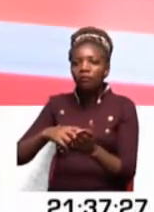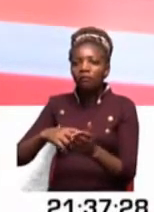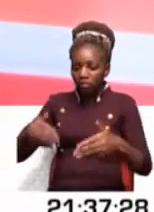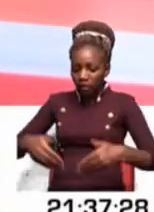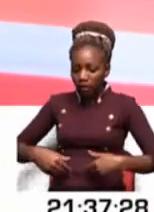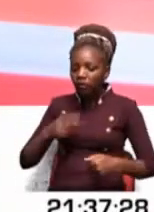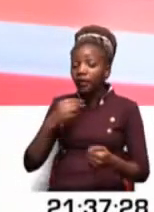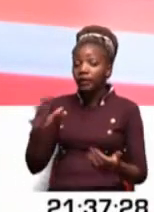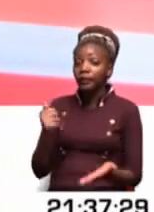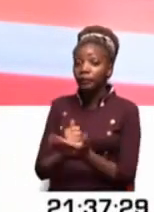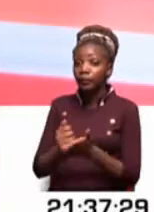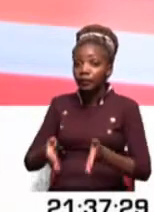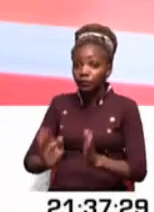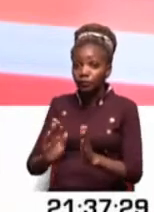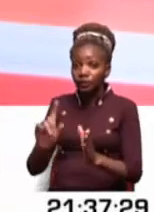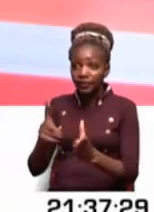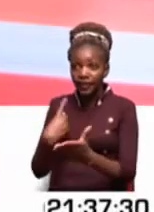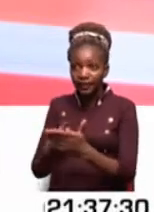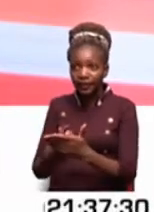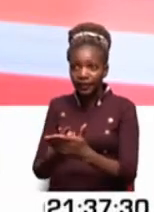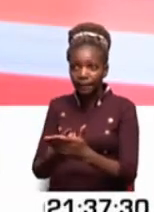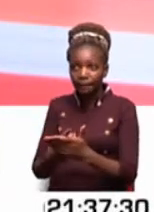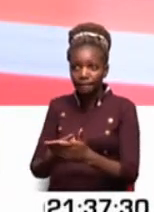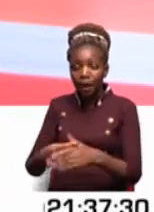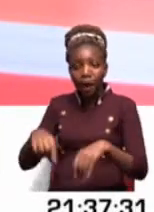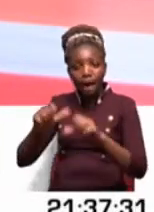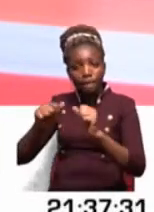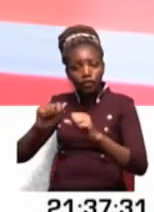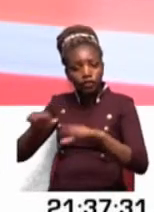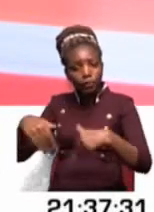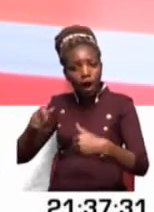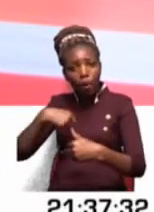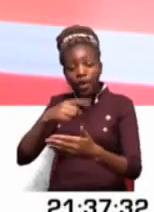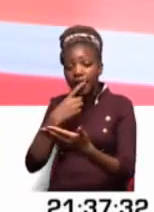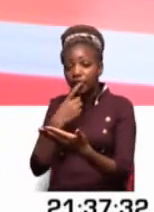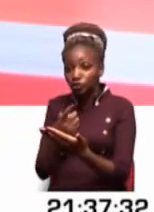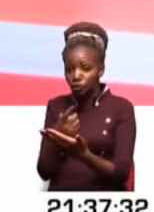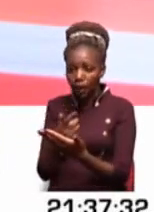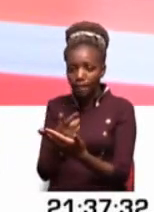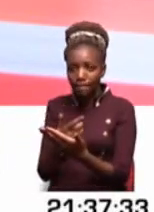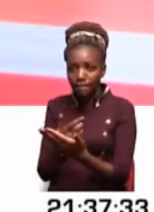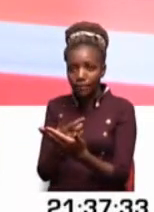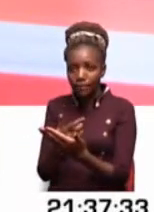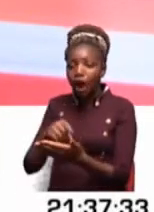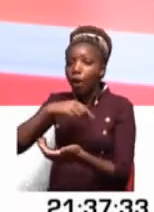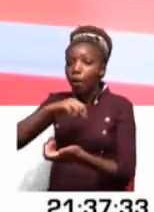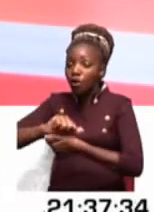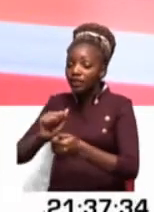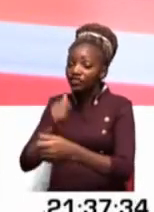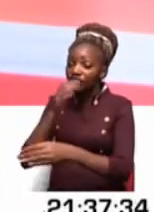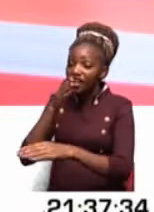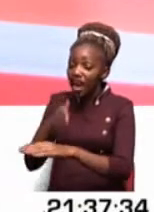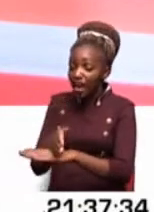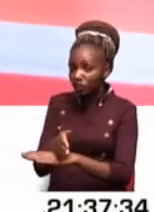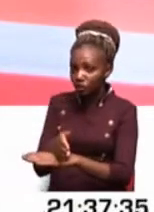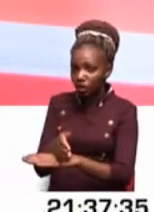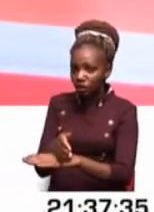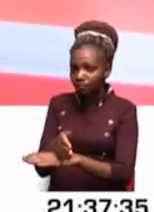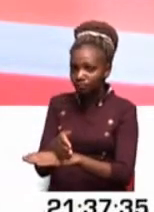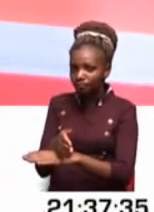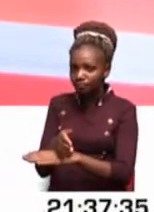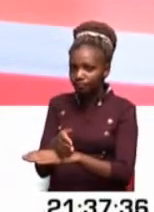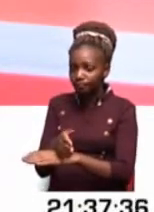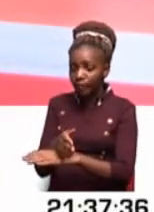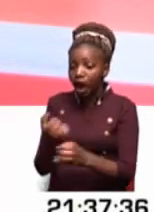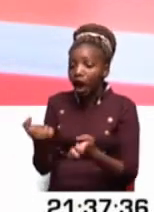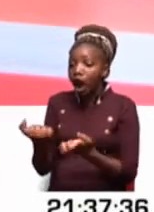things. And the issue is, how can we engineer ourselves to ensure that we change the direction where the country, the economic growth is